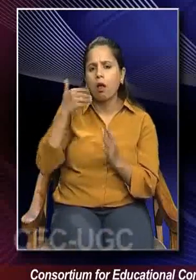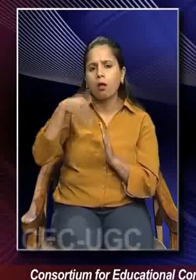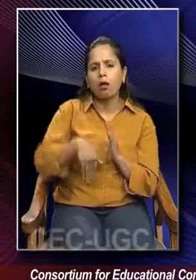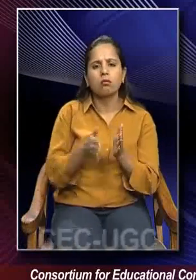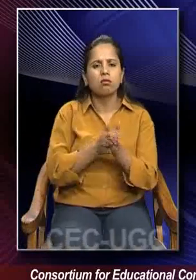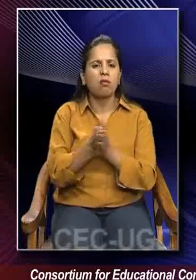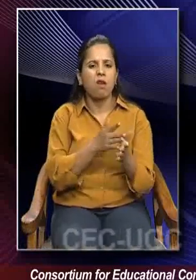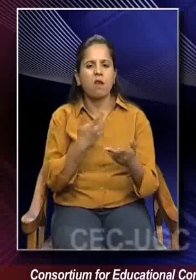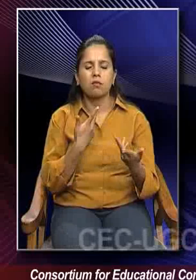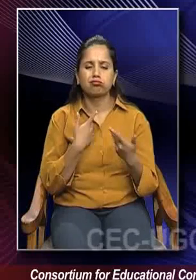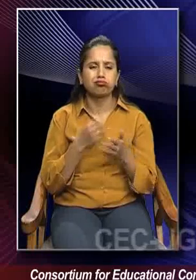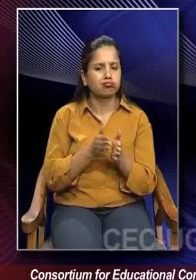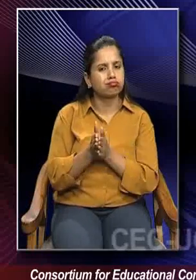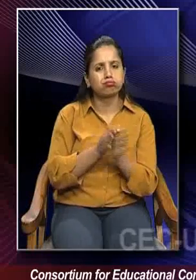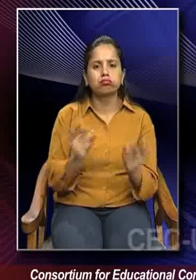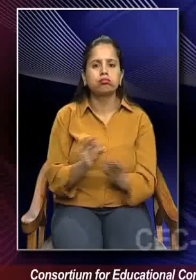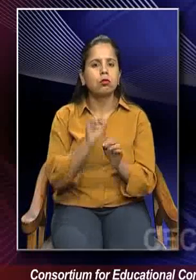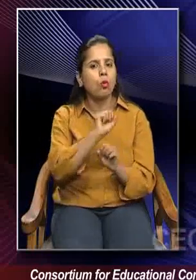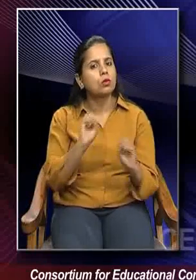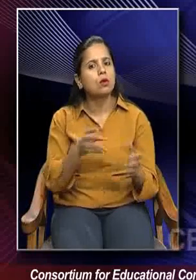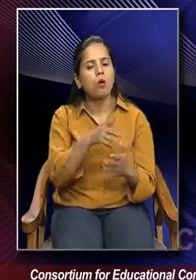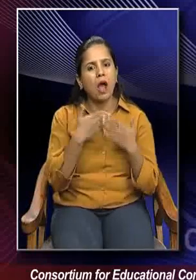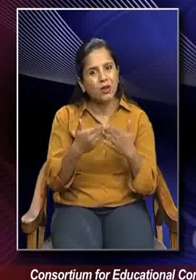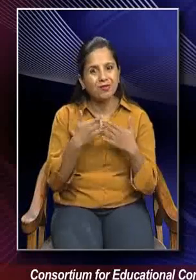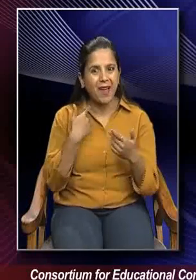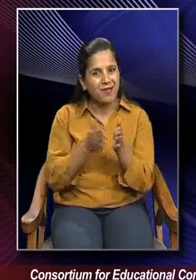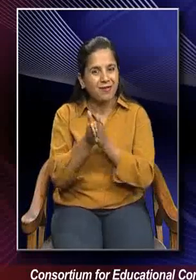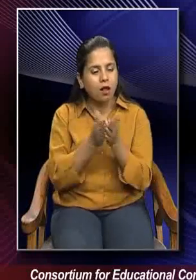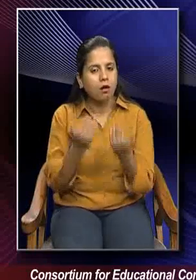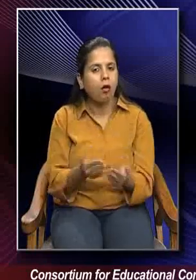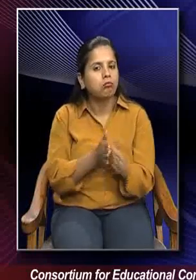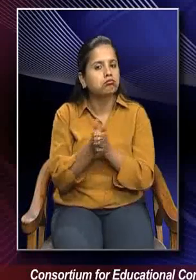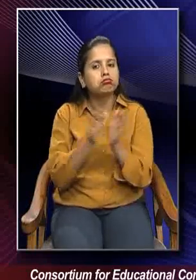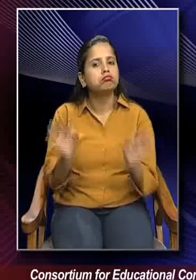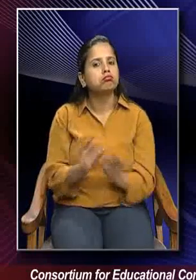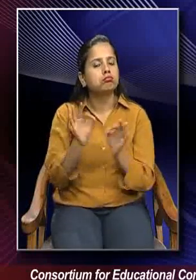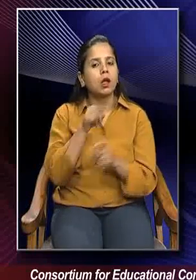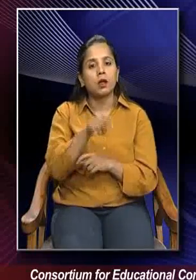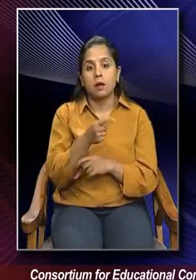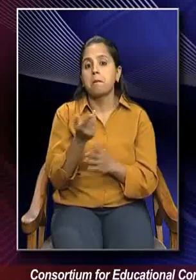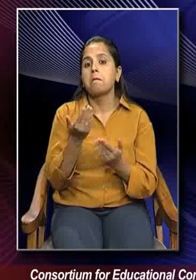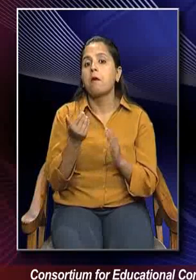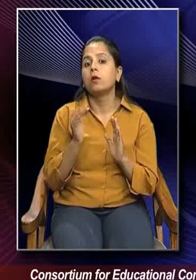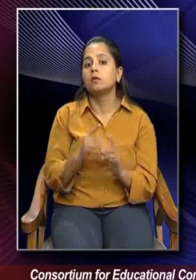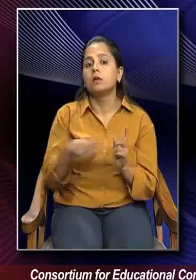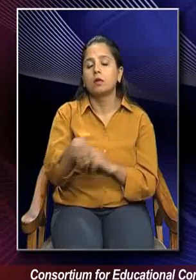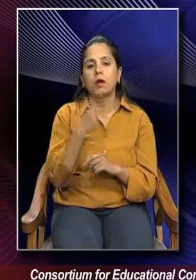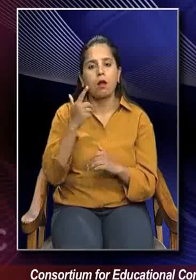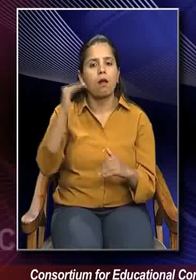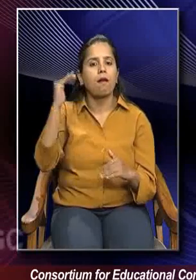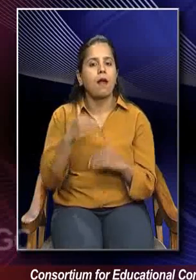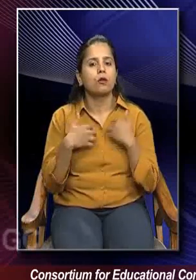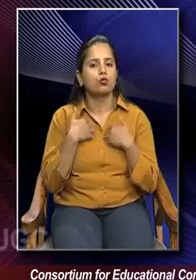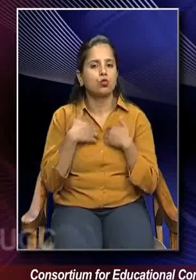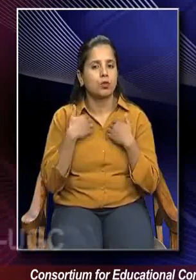motivation and with their studies. This can lead to a lack of